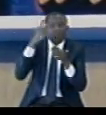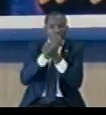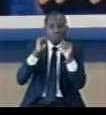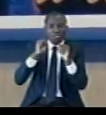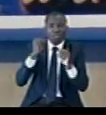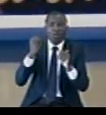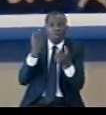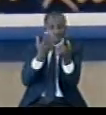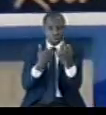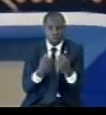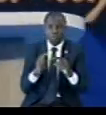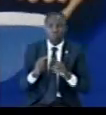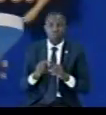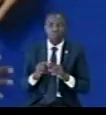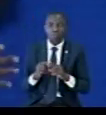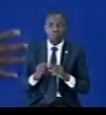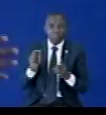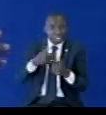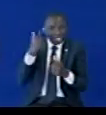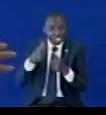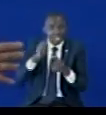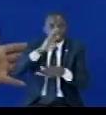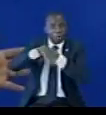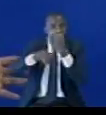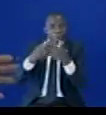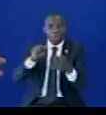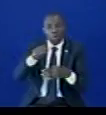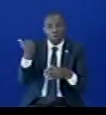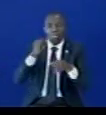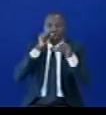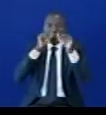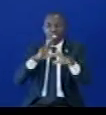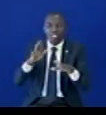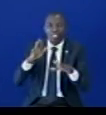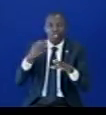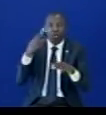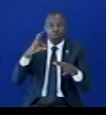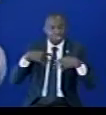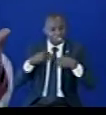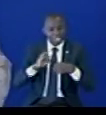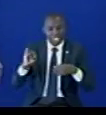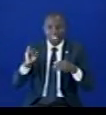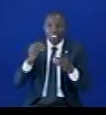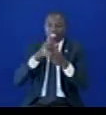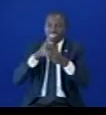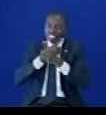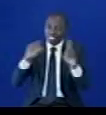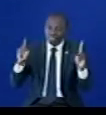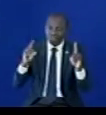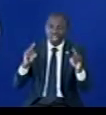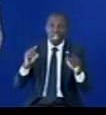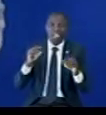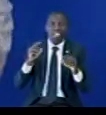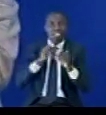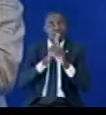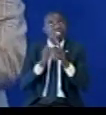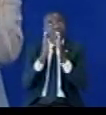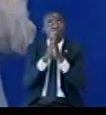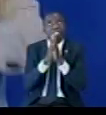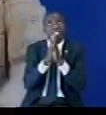comes, then all the other blessings of healing, of deliverance, of answered